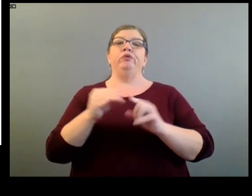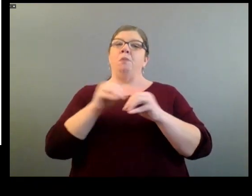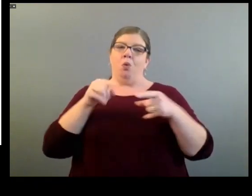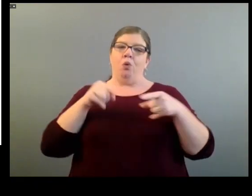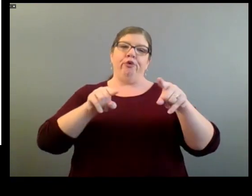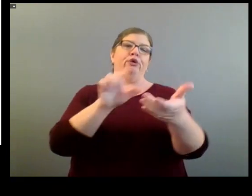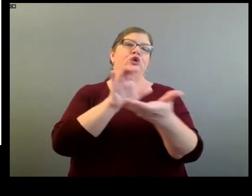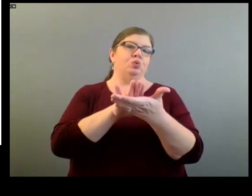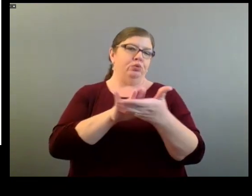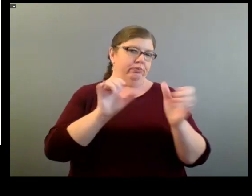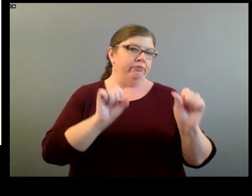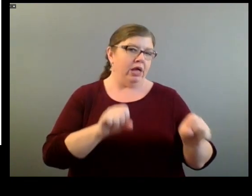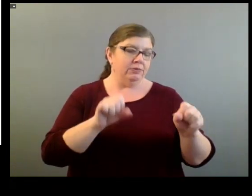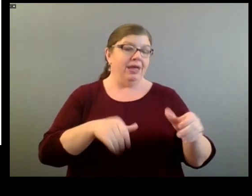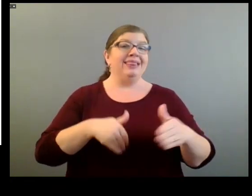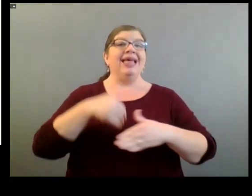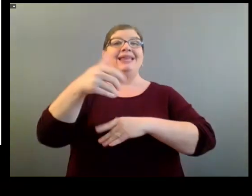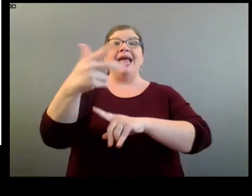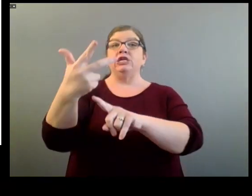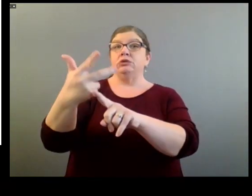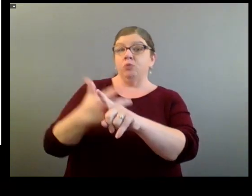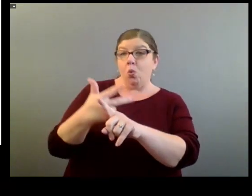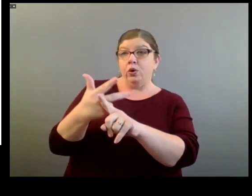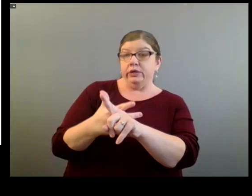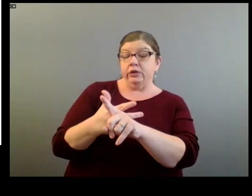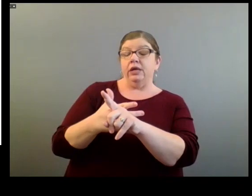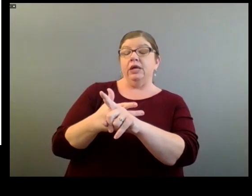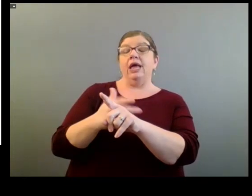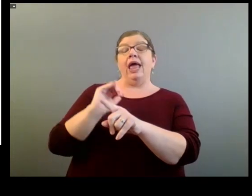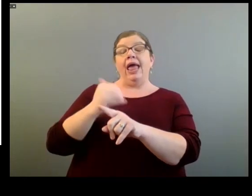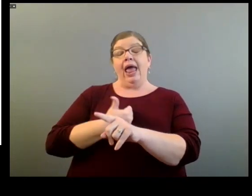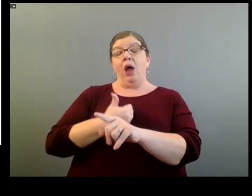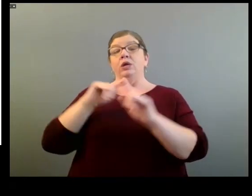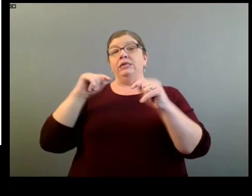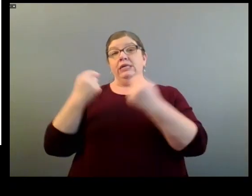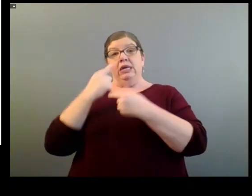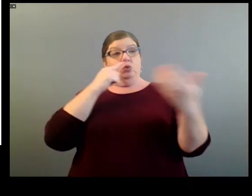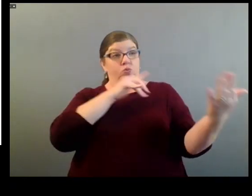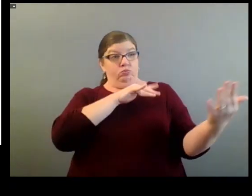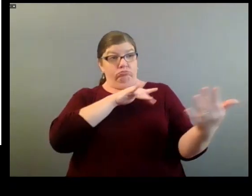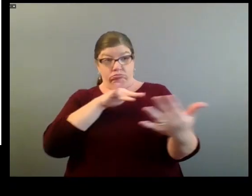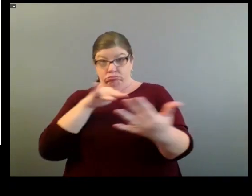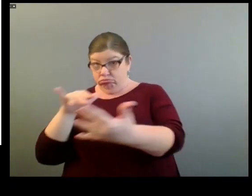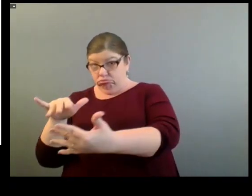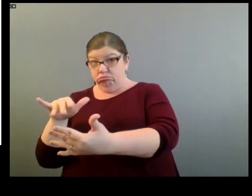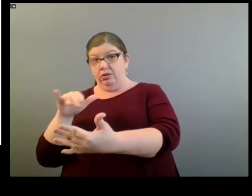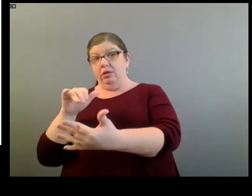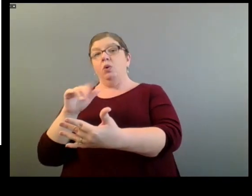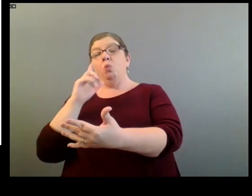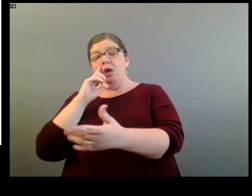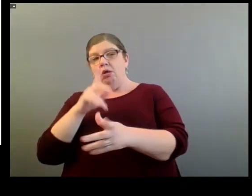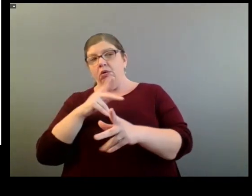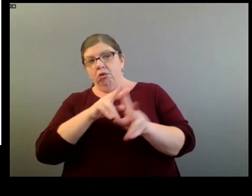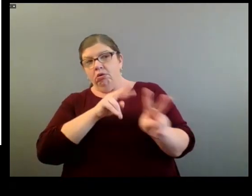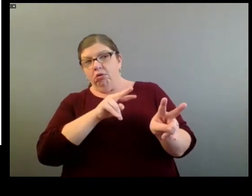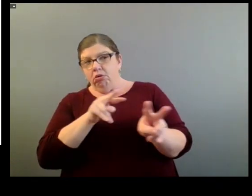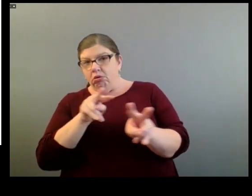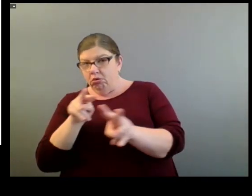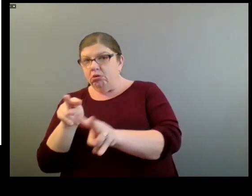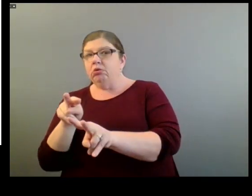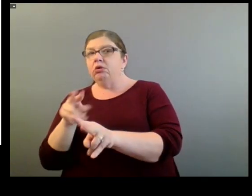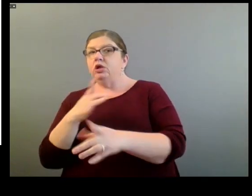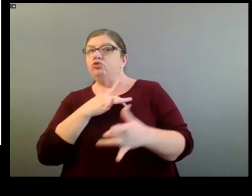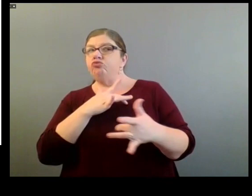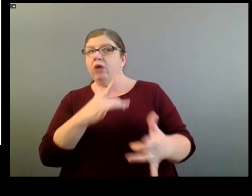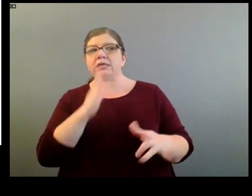In the next quarter, our epidemiology team will closely monitor trends